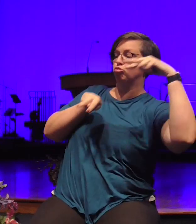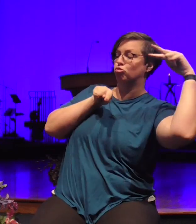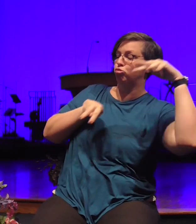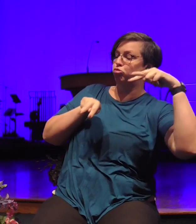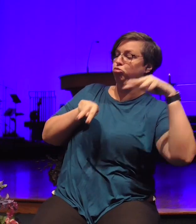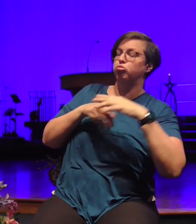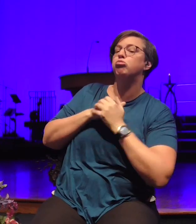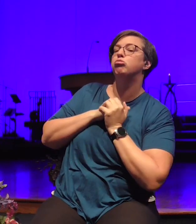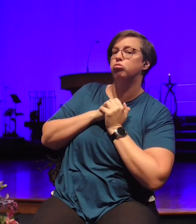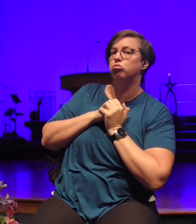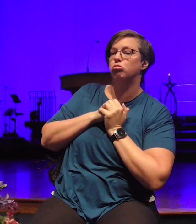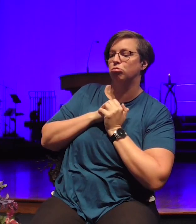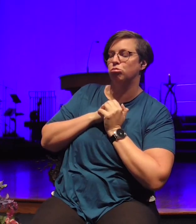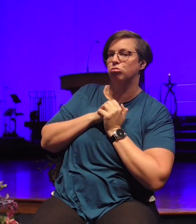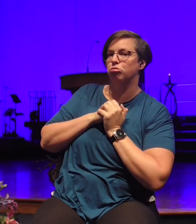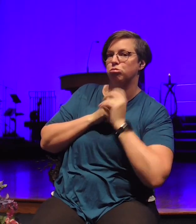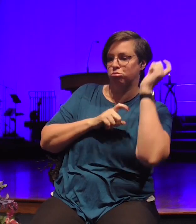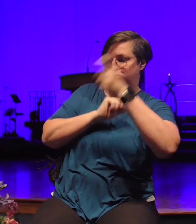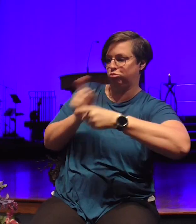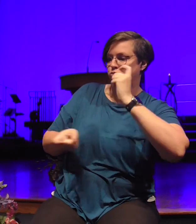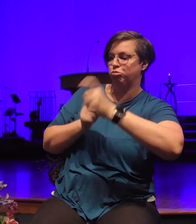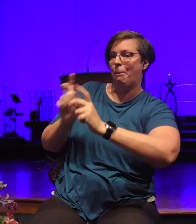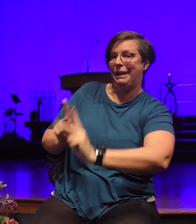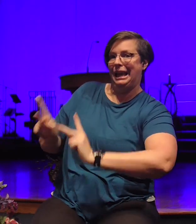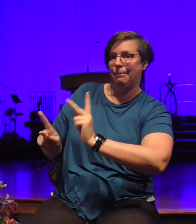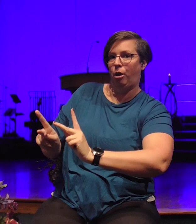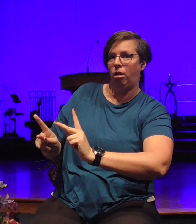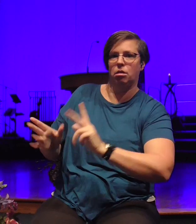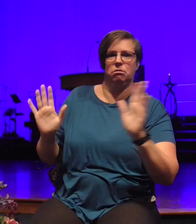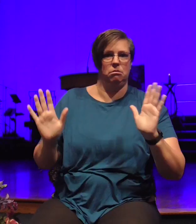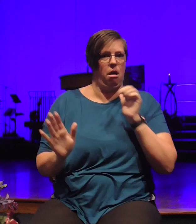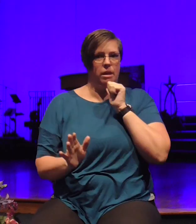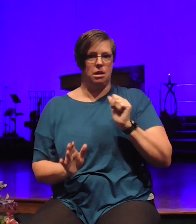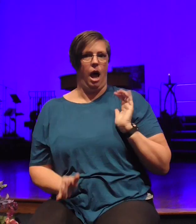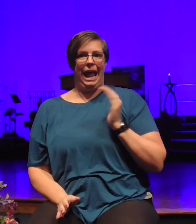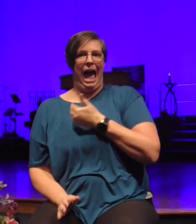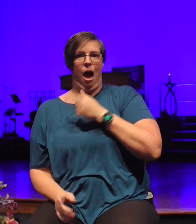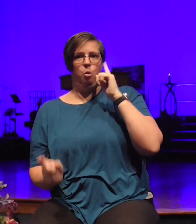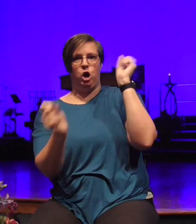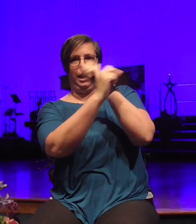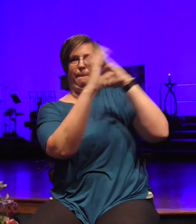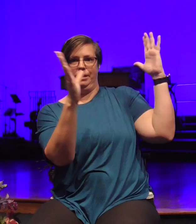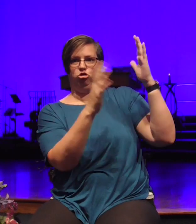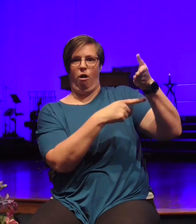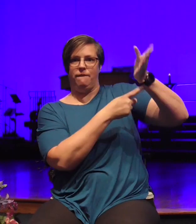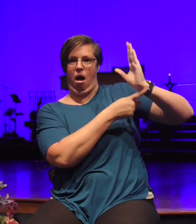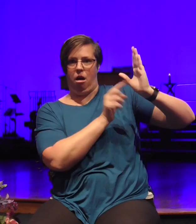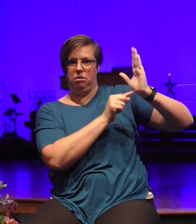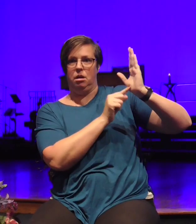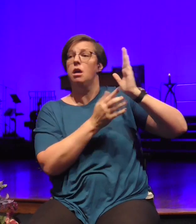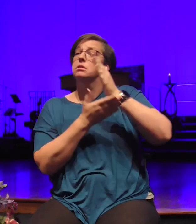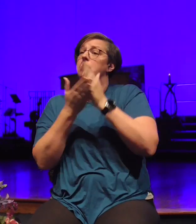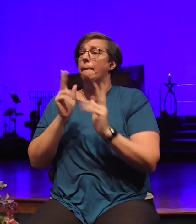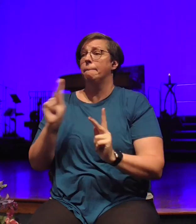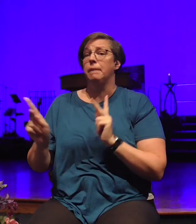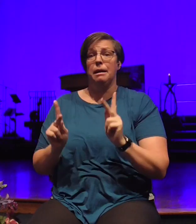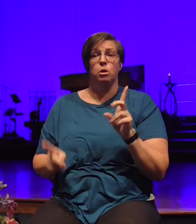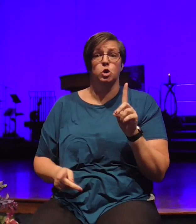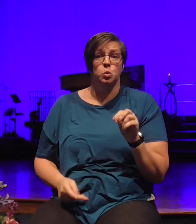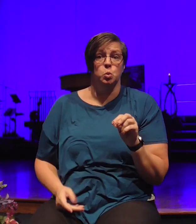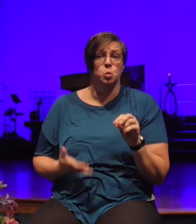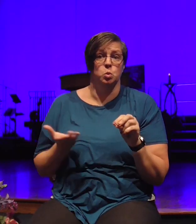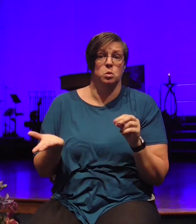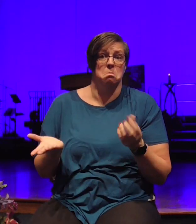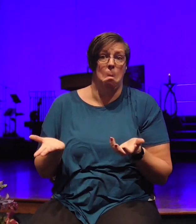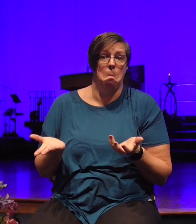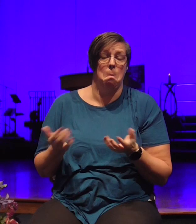to people. We never mean that. That is not our articulation of God, although some people resonate with that articulation of